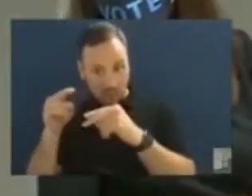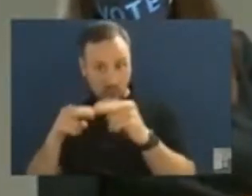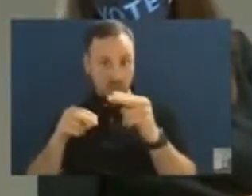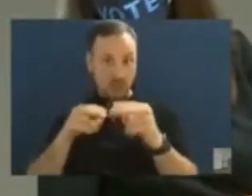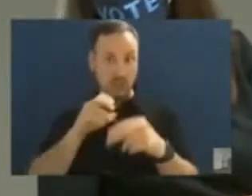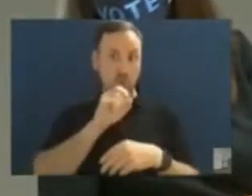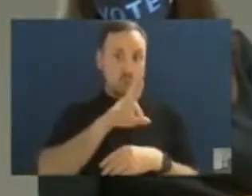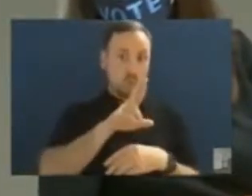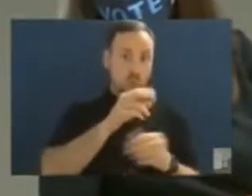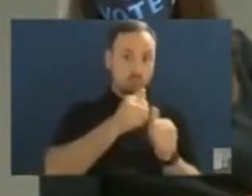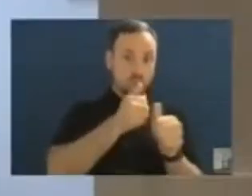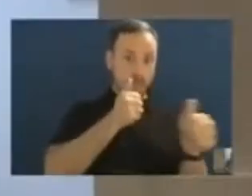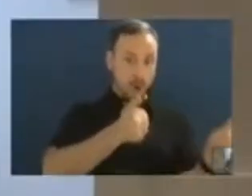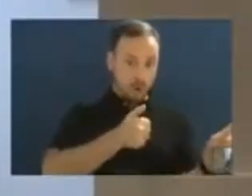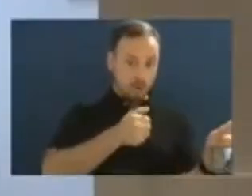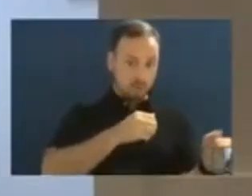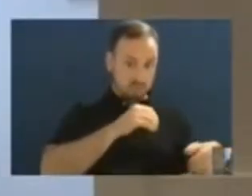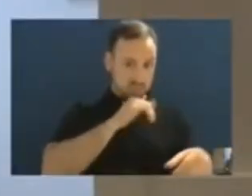that correct?